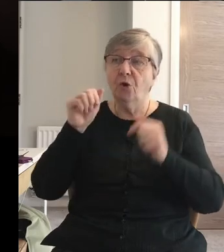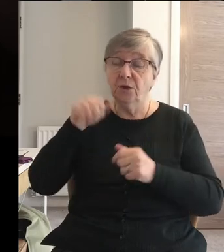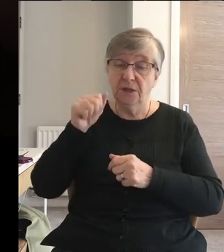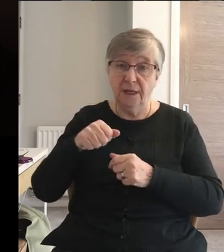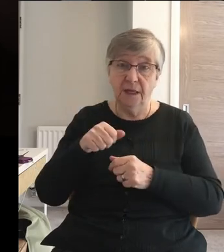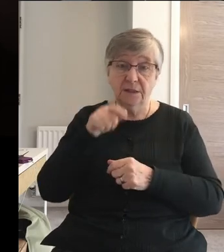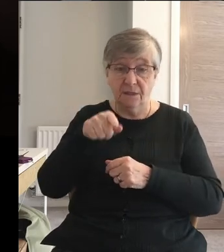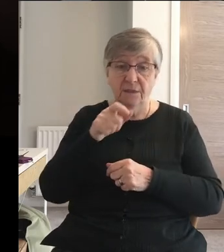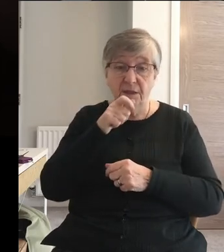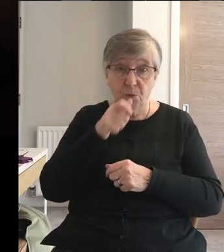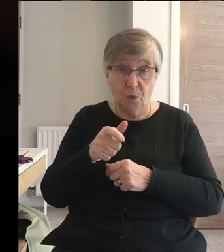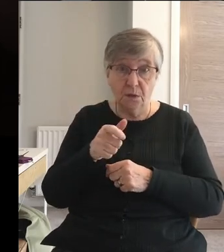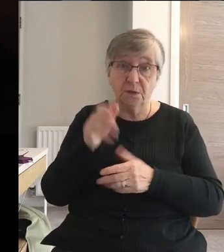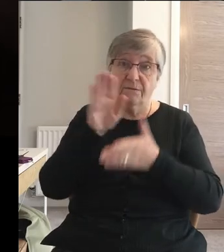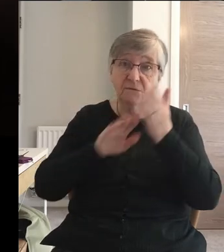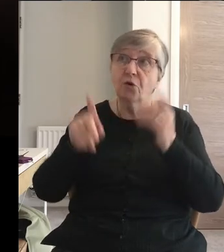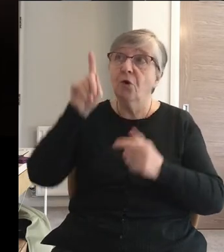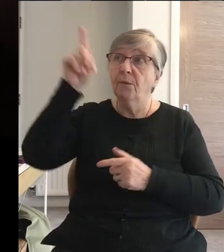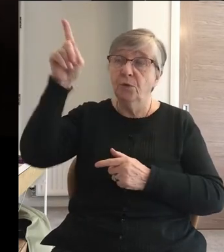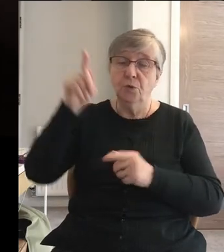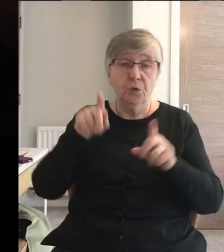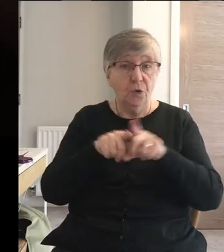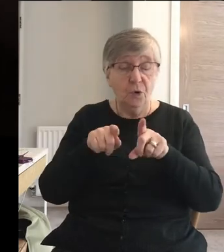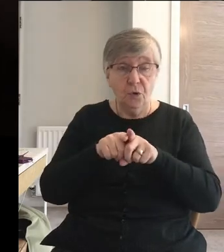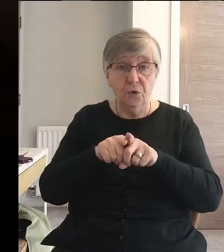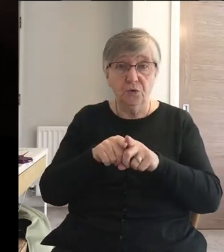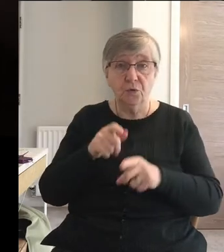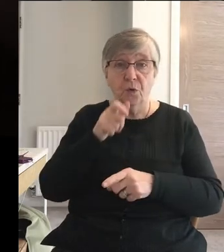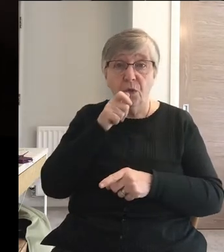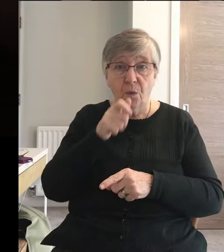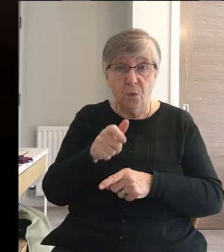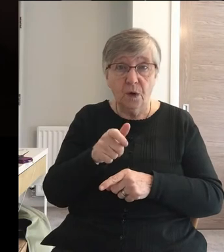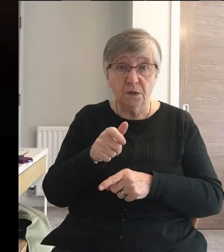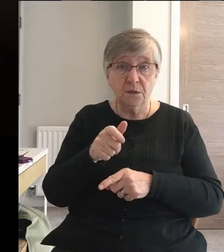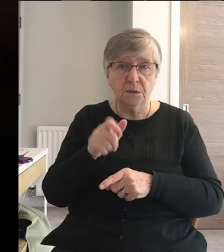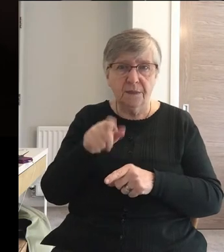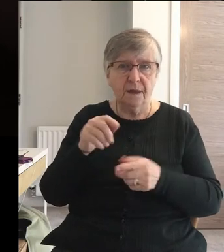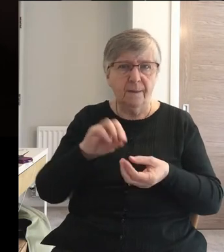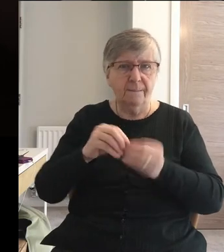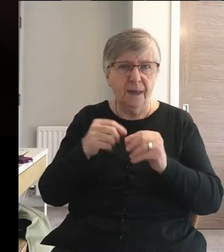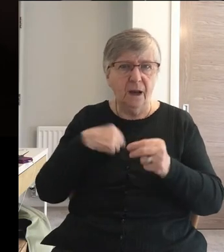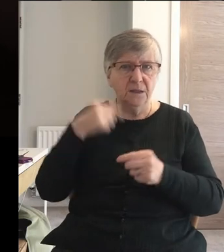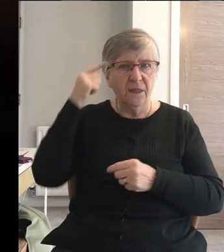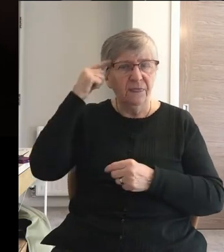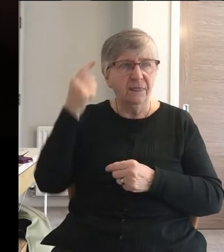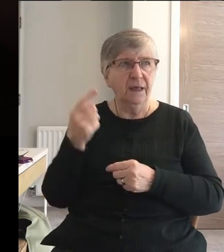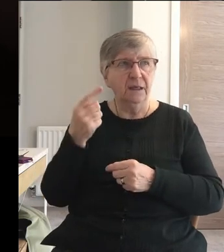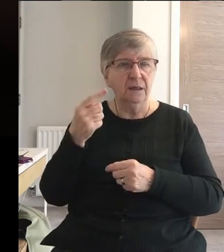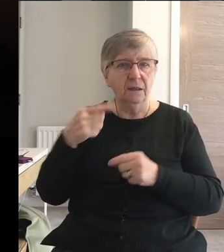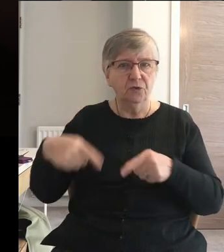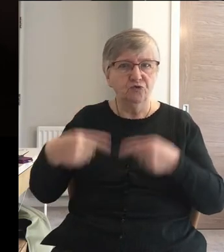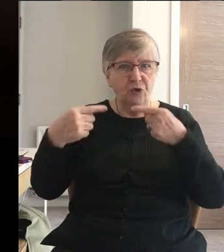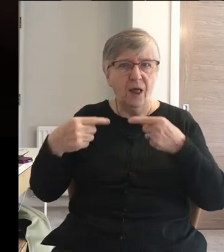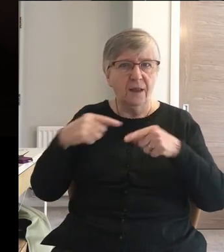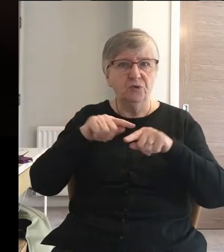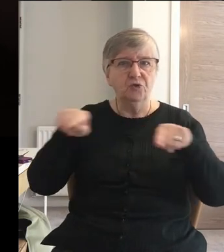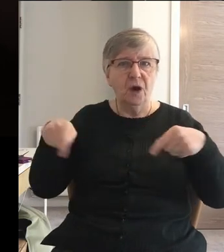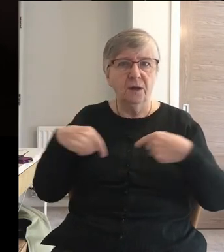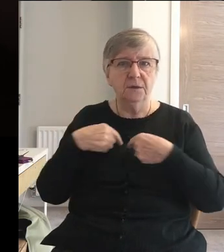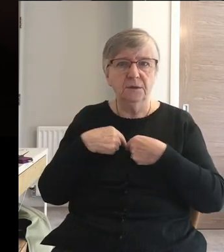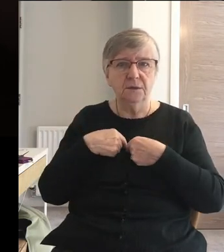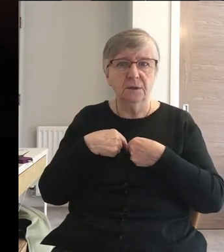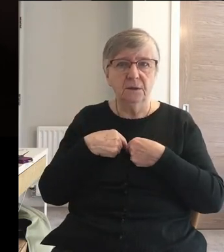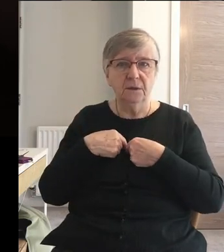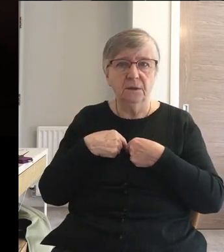Lord, yes, these words are words from you, but also so too are the words that prick our conscience, so too are the words which challenge us, so too are the